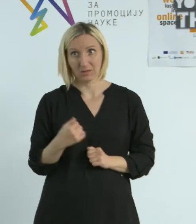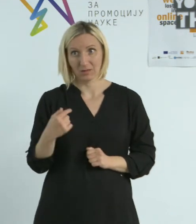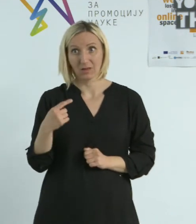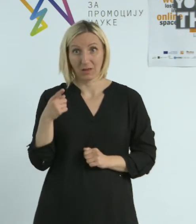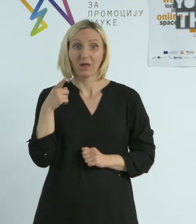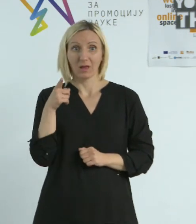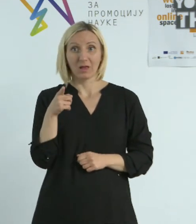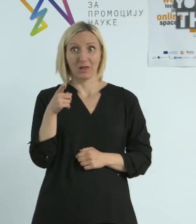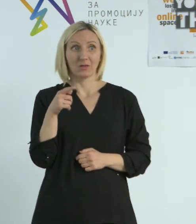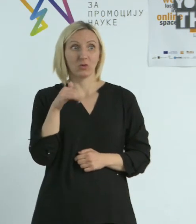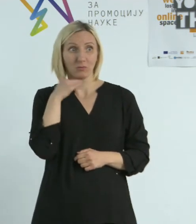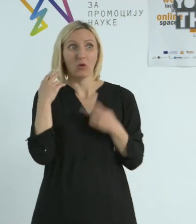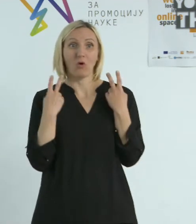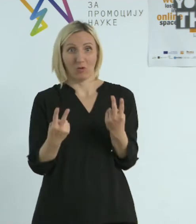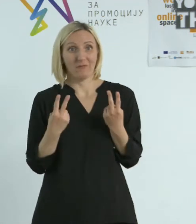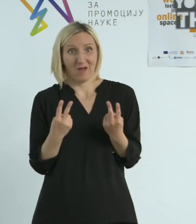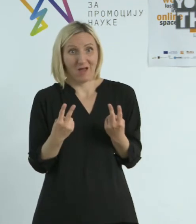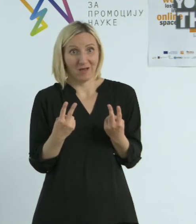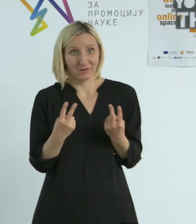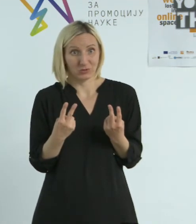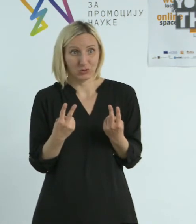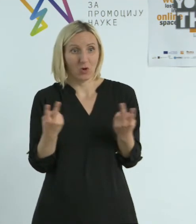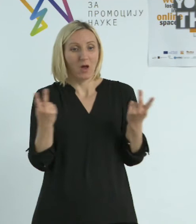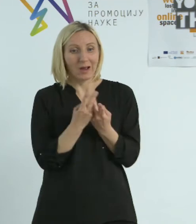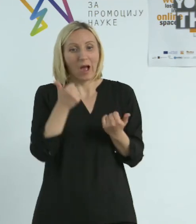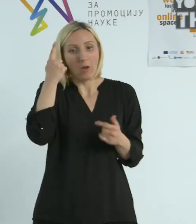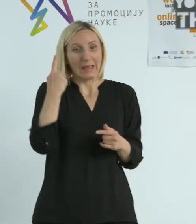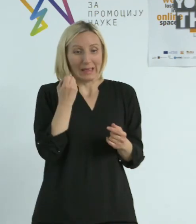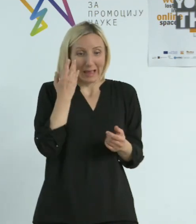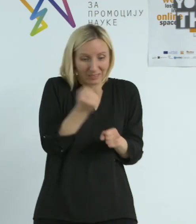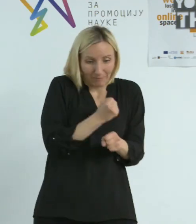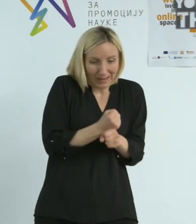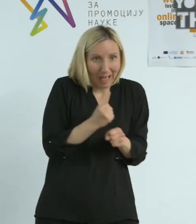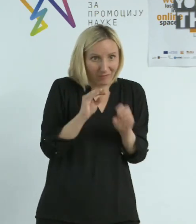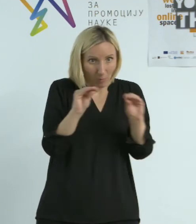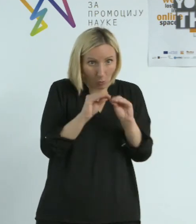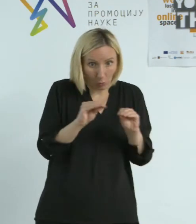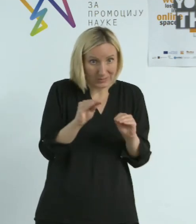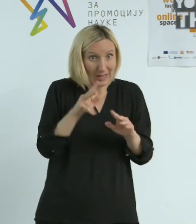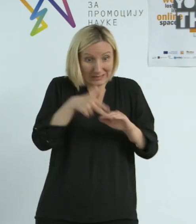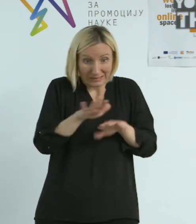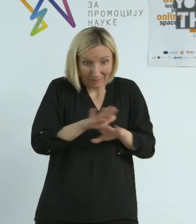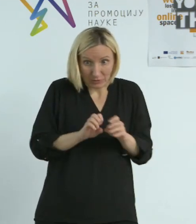it in as much important as a part when you are creating the course.